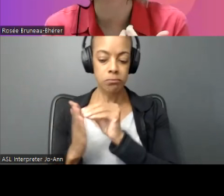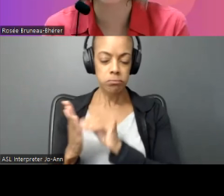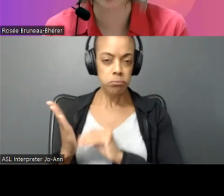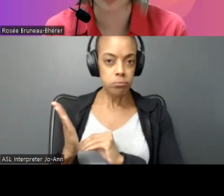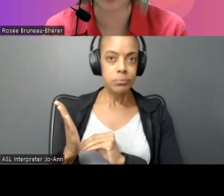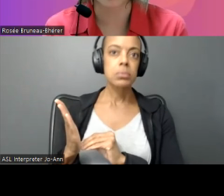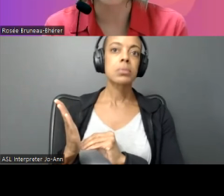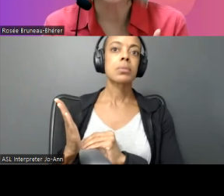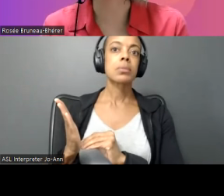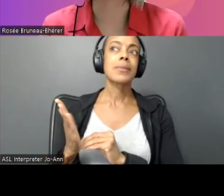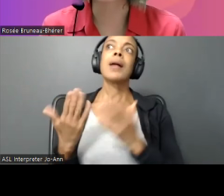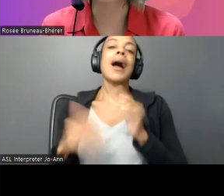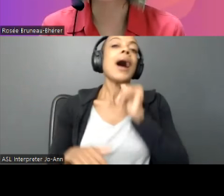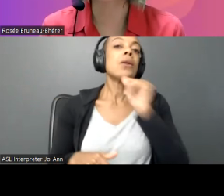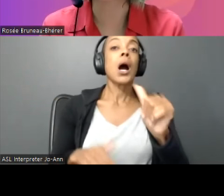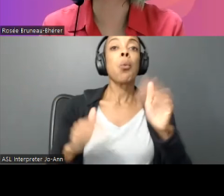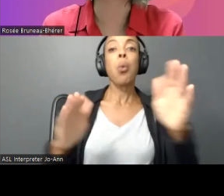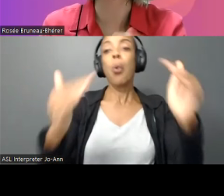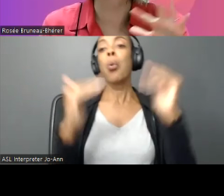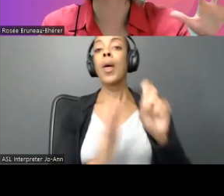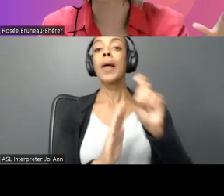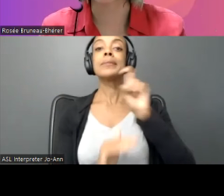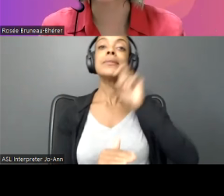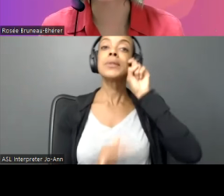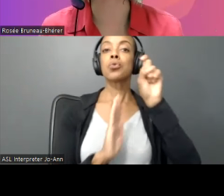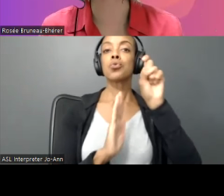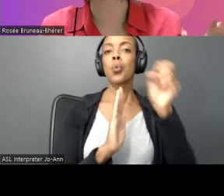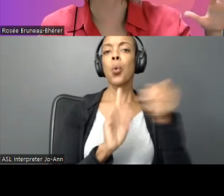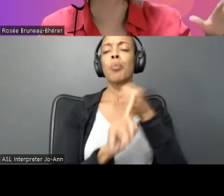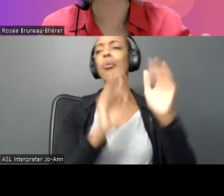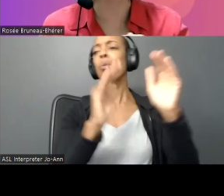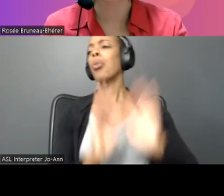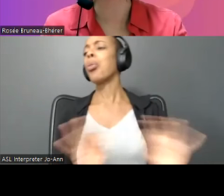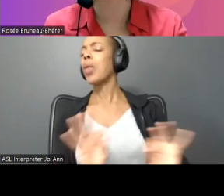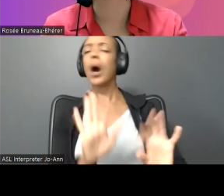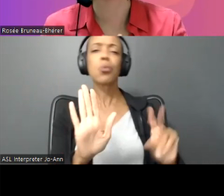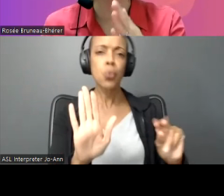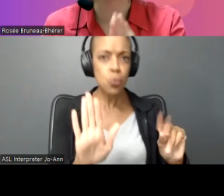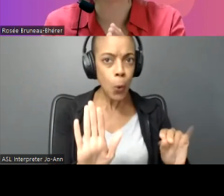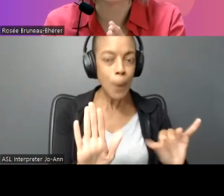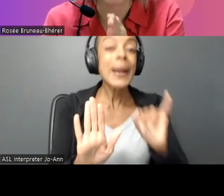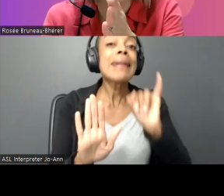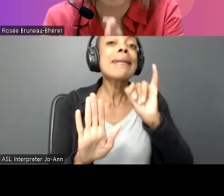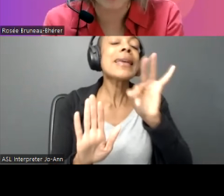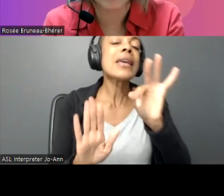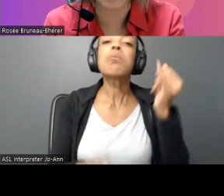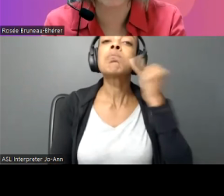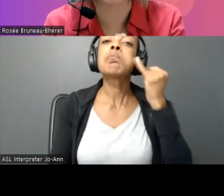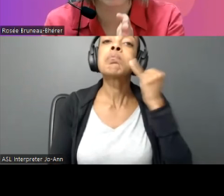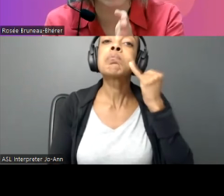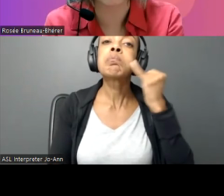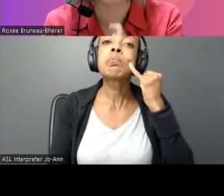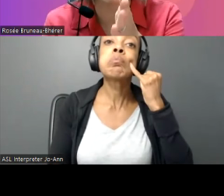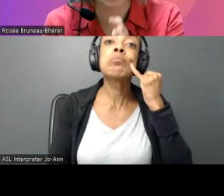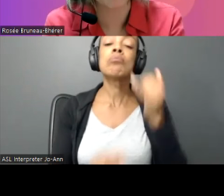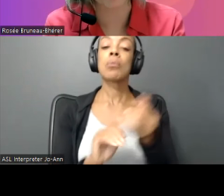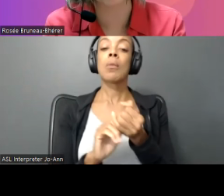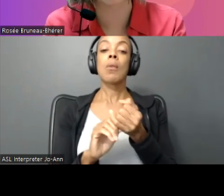impact of sexual abuse on a child's development. It can be major, but let's say that a child doesn't have a complex trauma prior to the